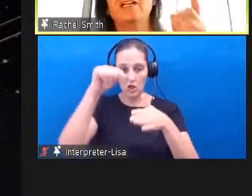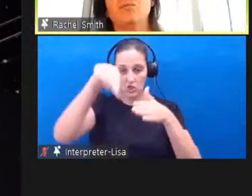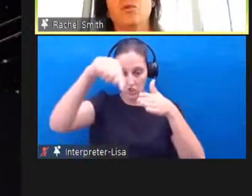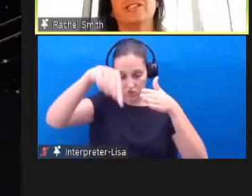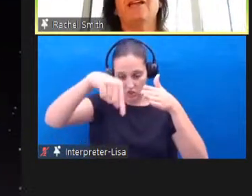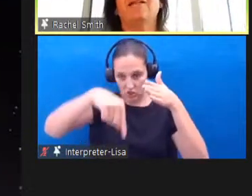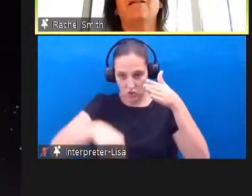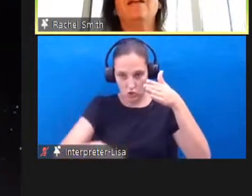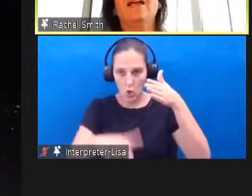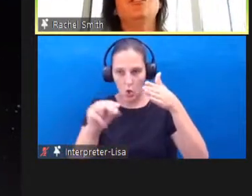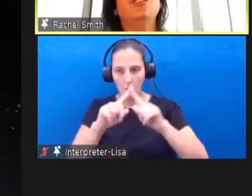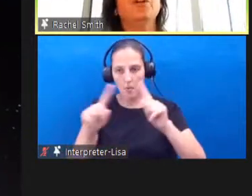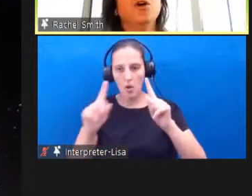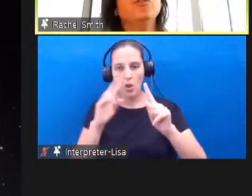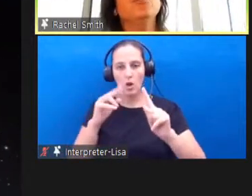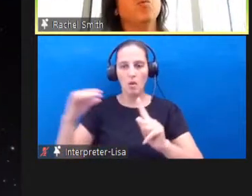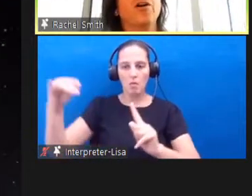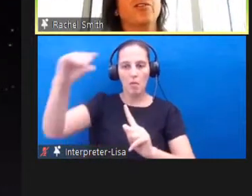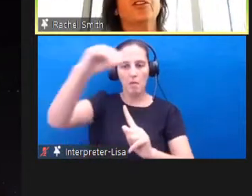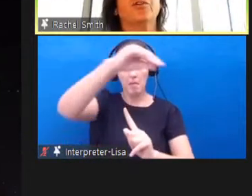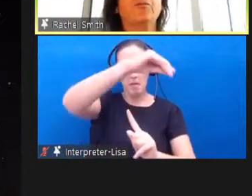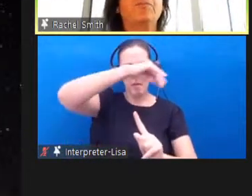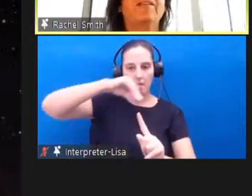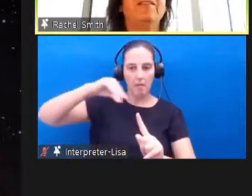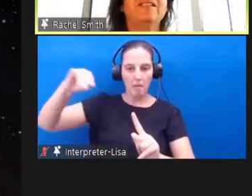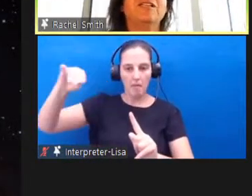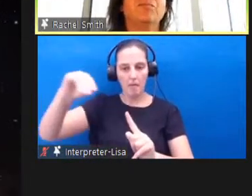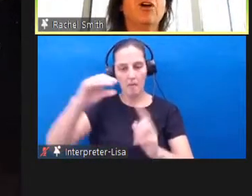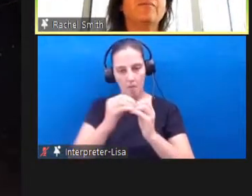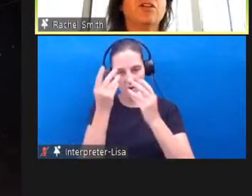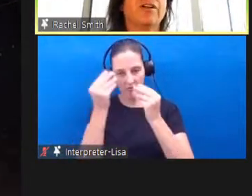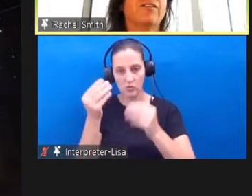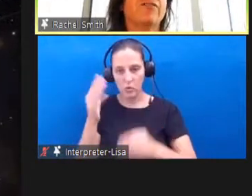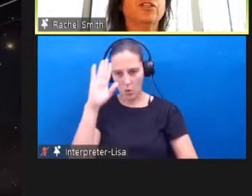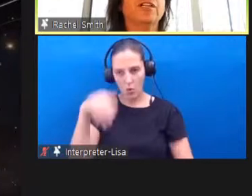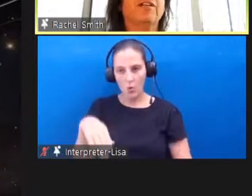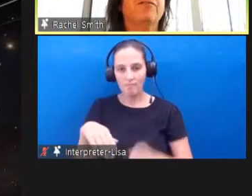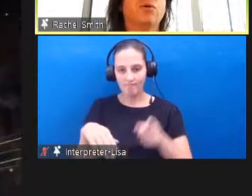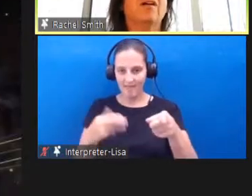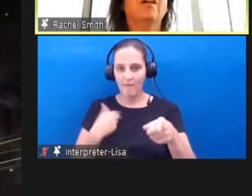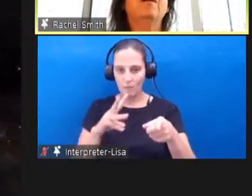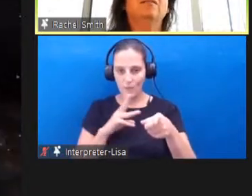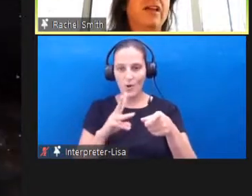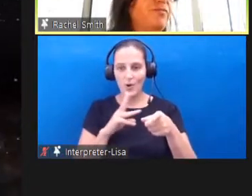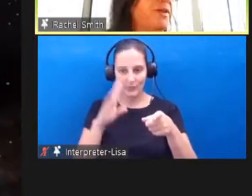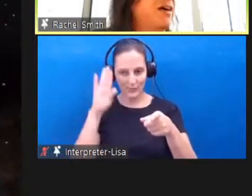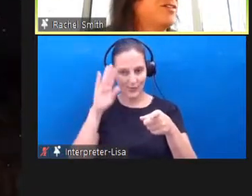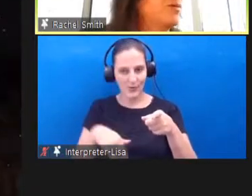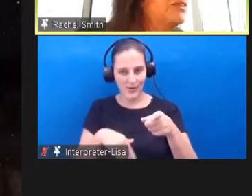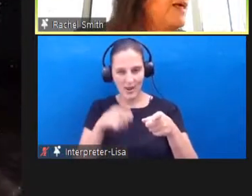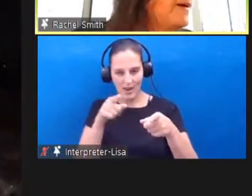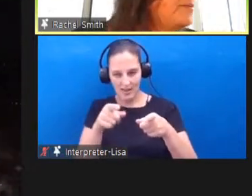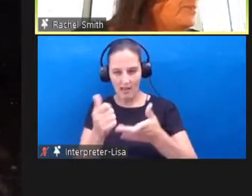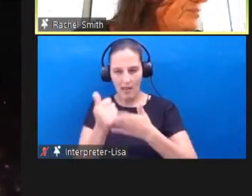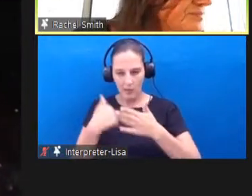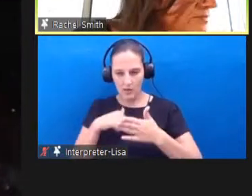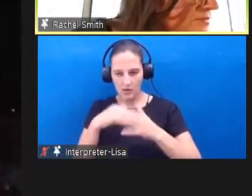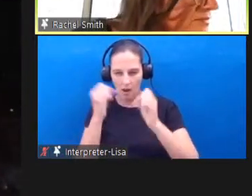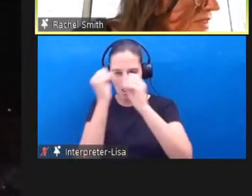orbit and get more data. And so we know there's water on Europa, and this is a prime target for looking for life beyond our